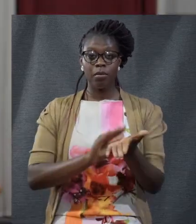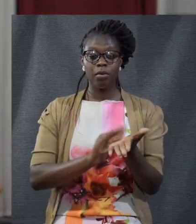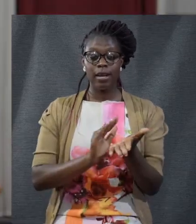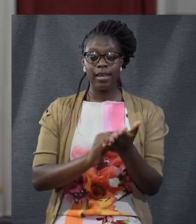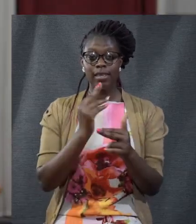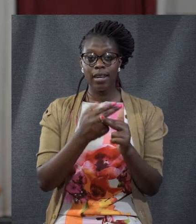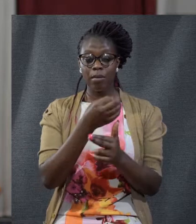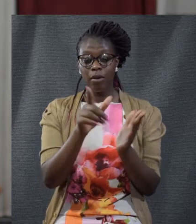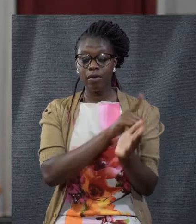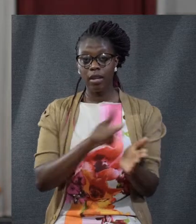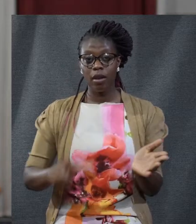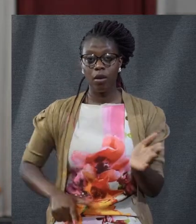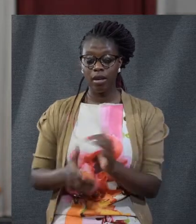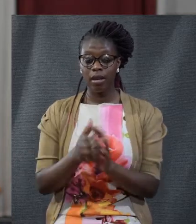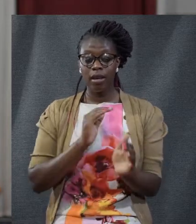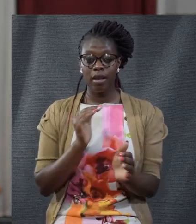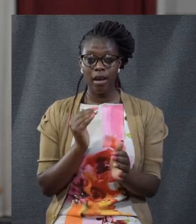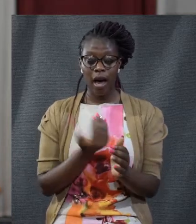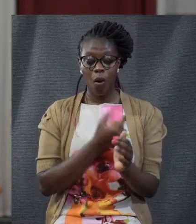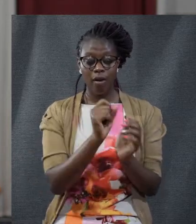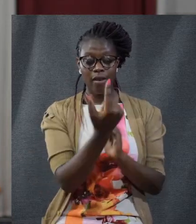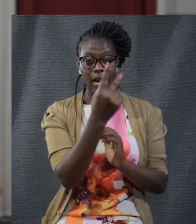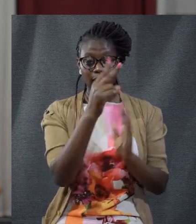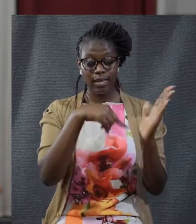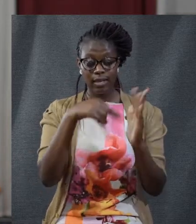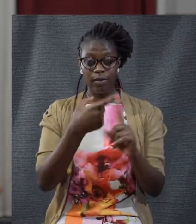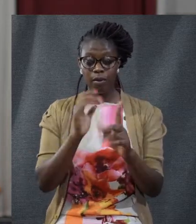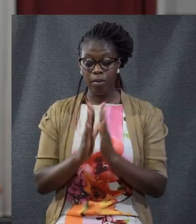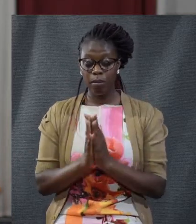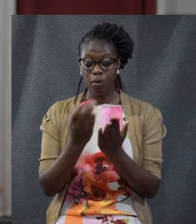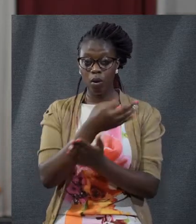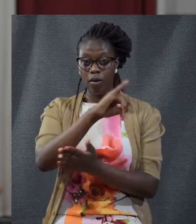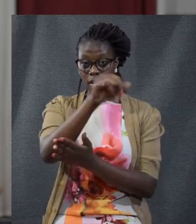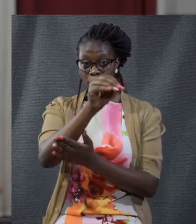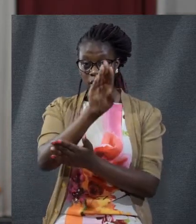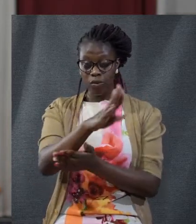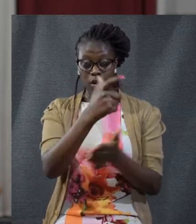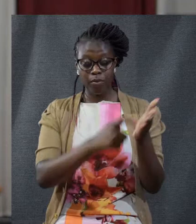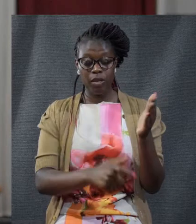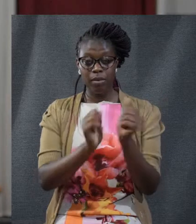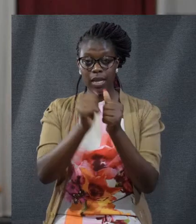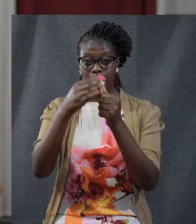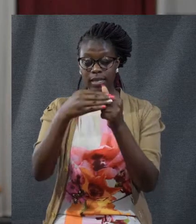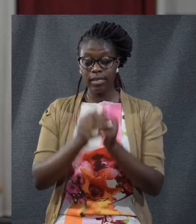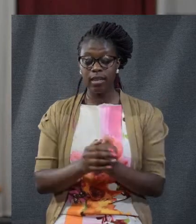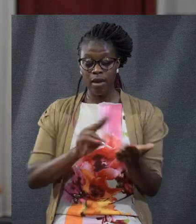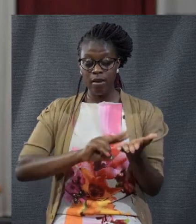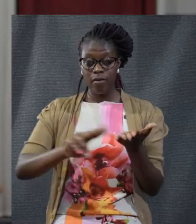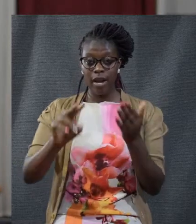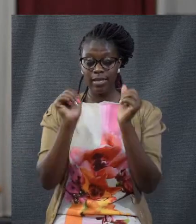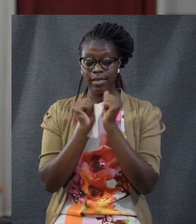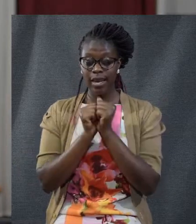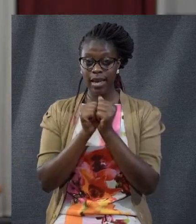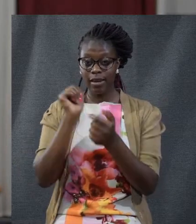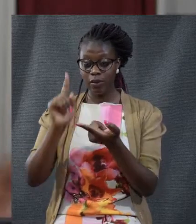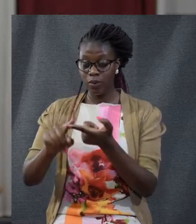Lord. Our first reading will come from the book of Job, chapter number 19, verse 10